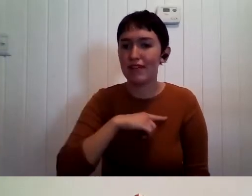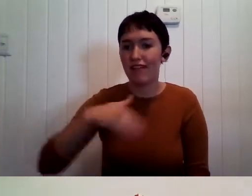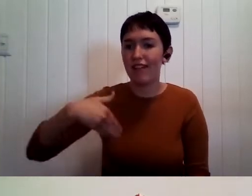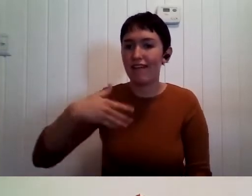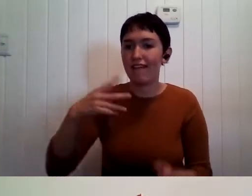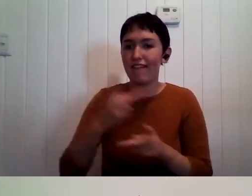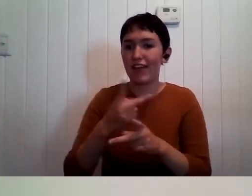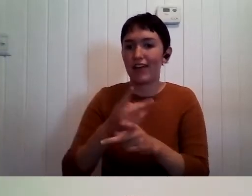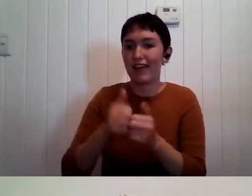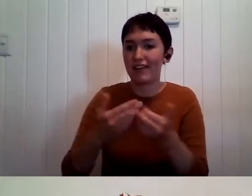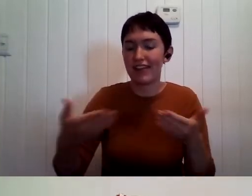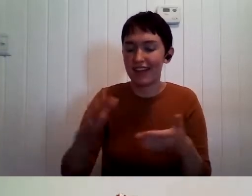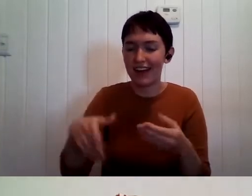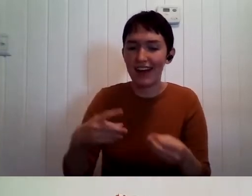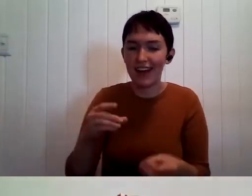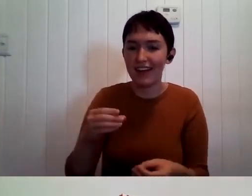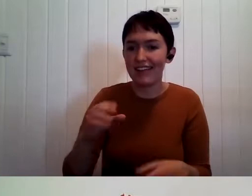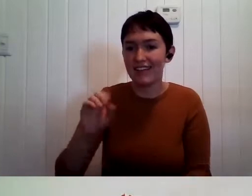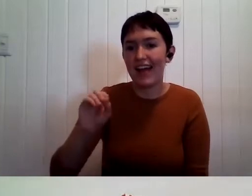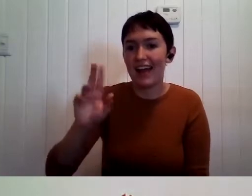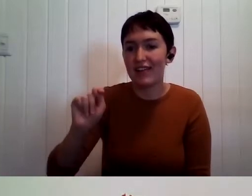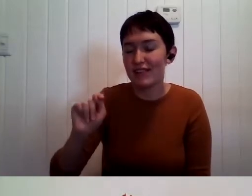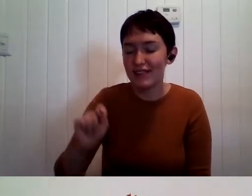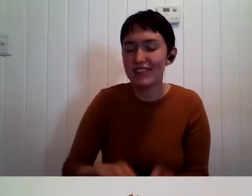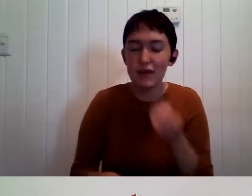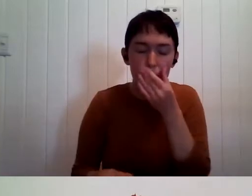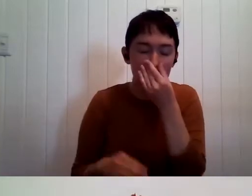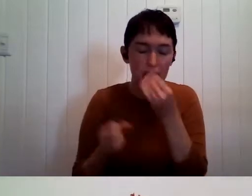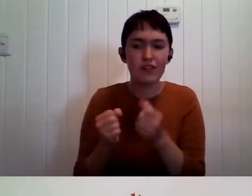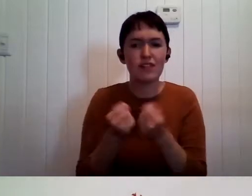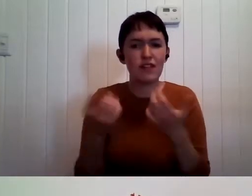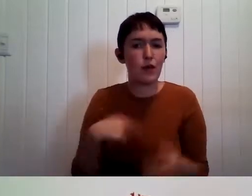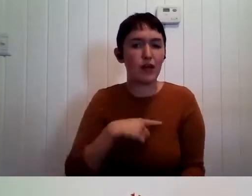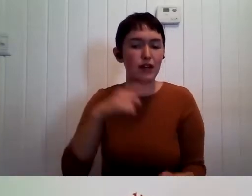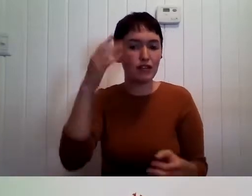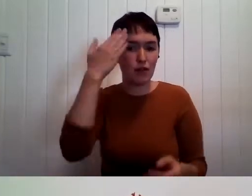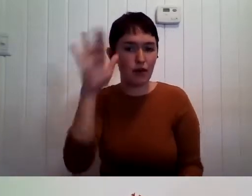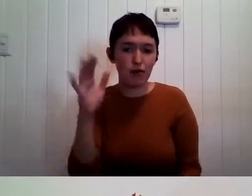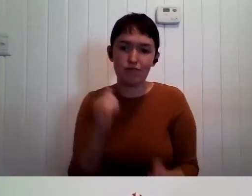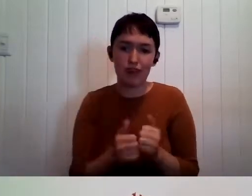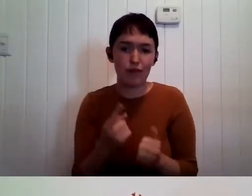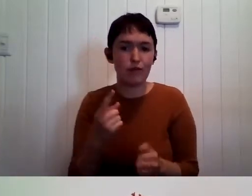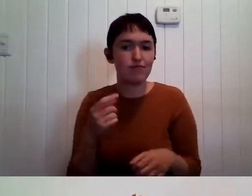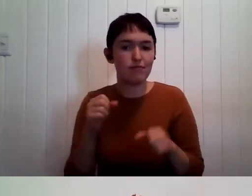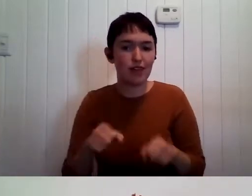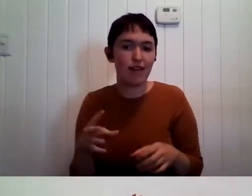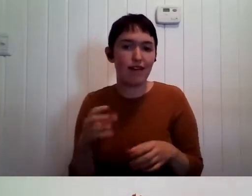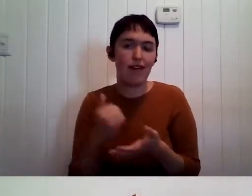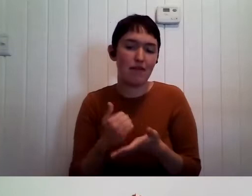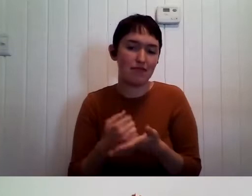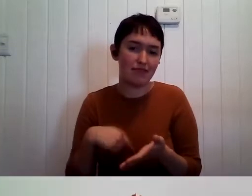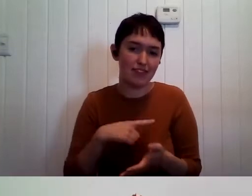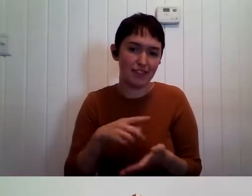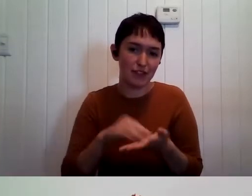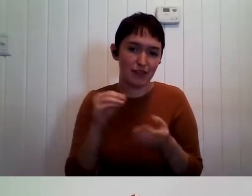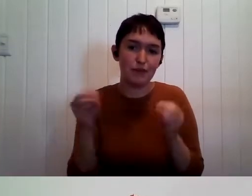scientists. There is so much we don't know, and everyone can help us learn more. That's a great point. I remember